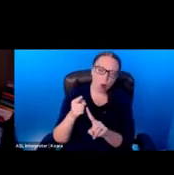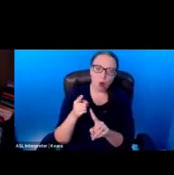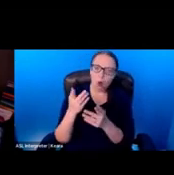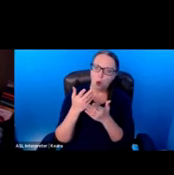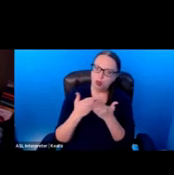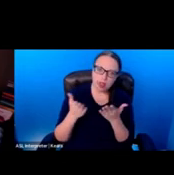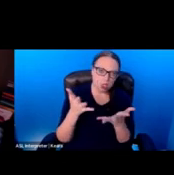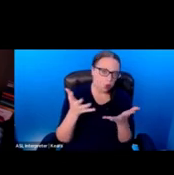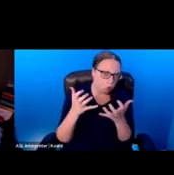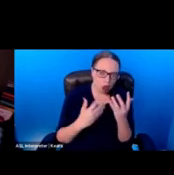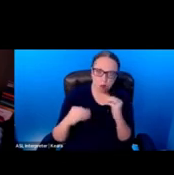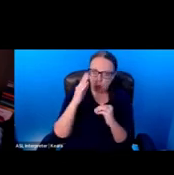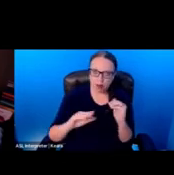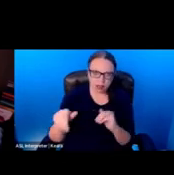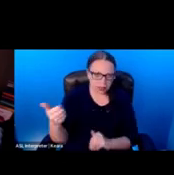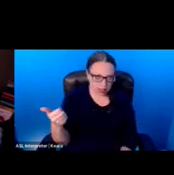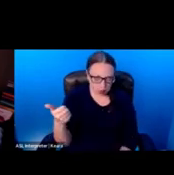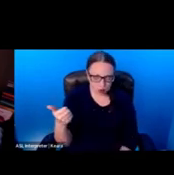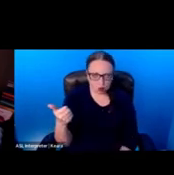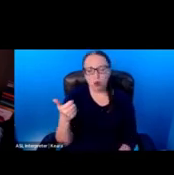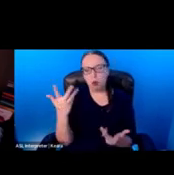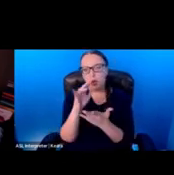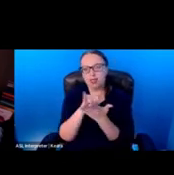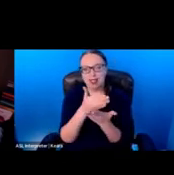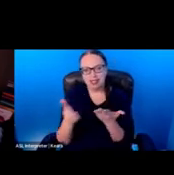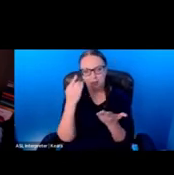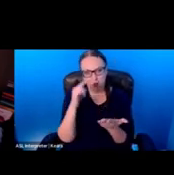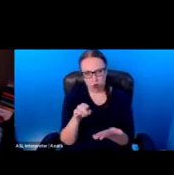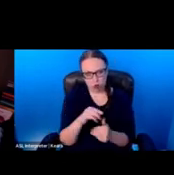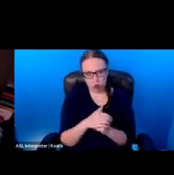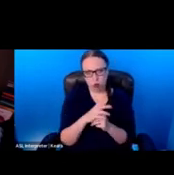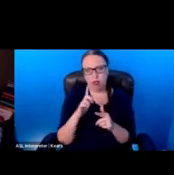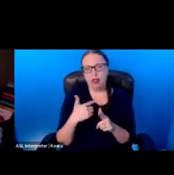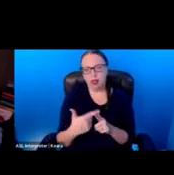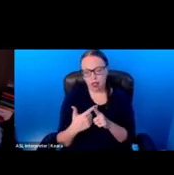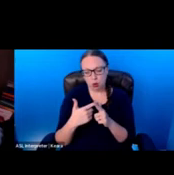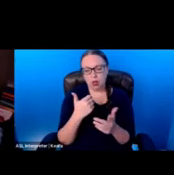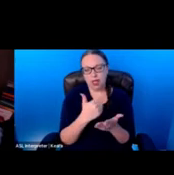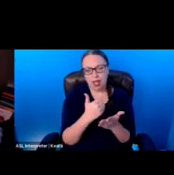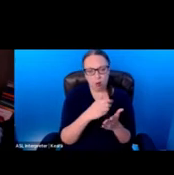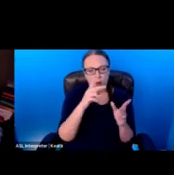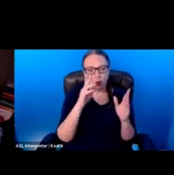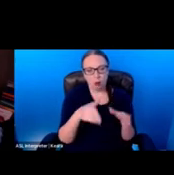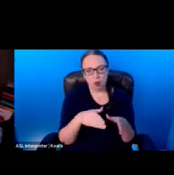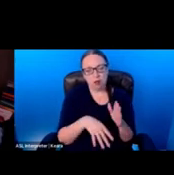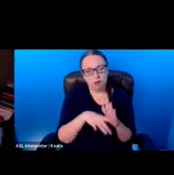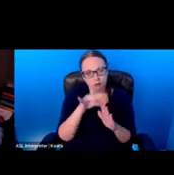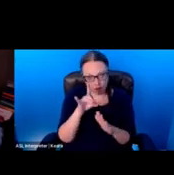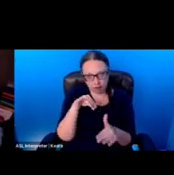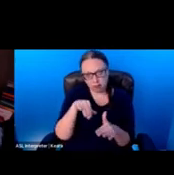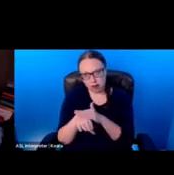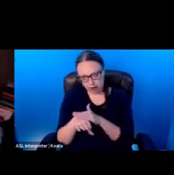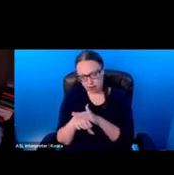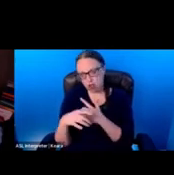what is it for you? And we also help a person find and access natural and generic supports in their community and build that strong natural